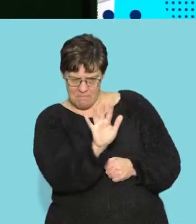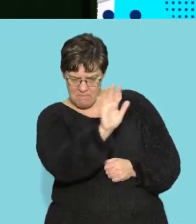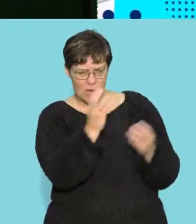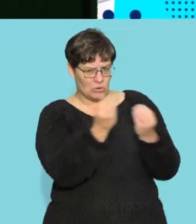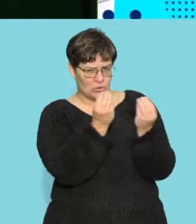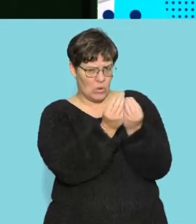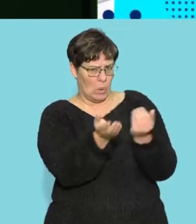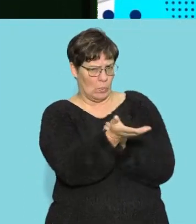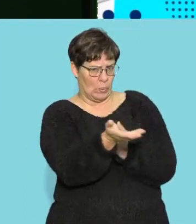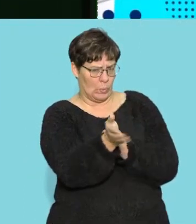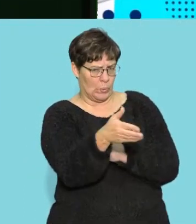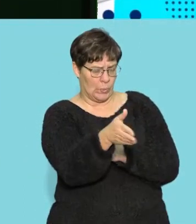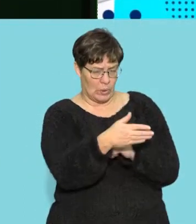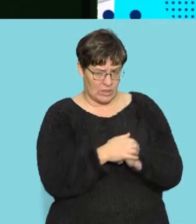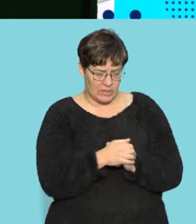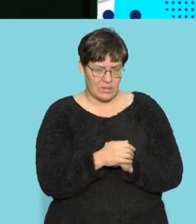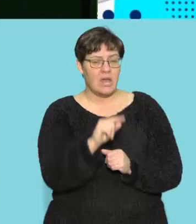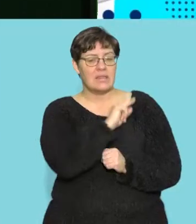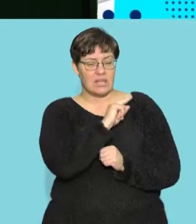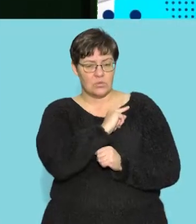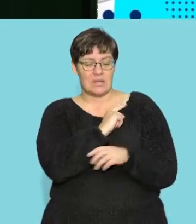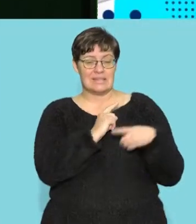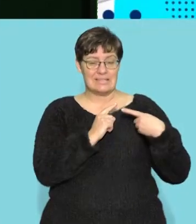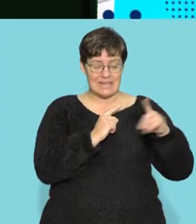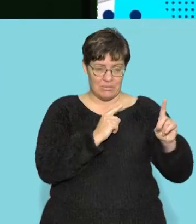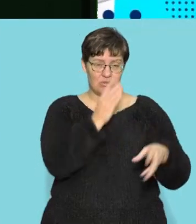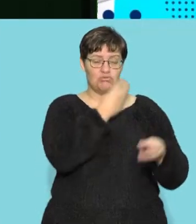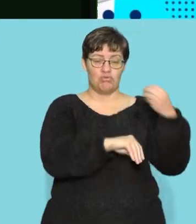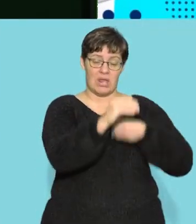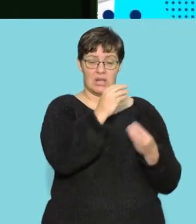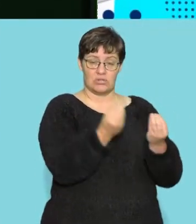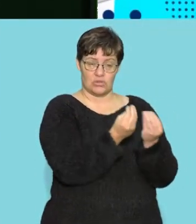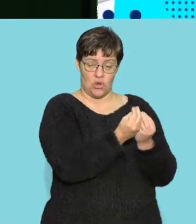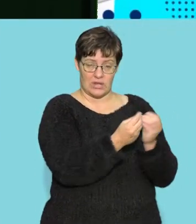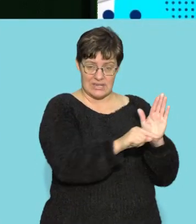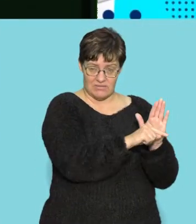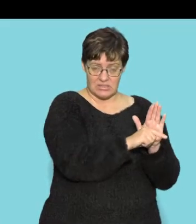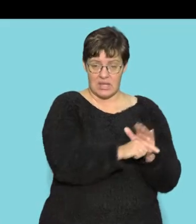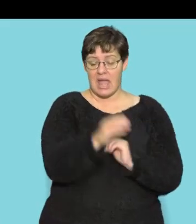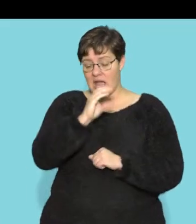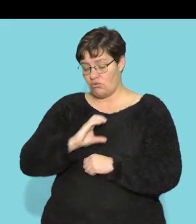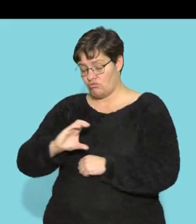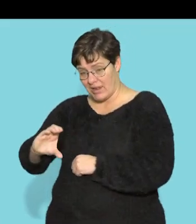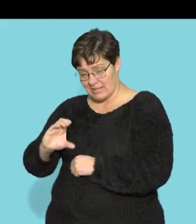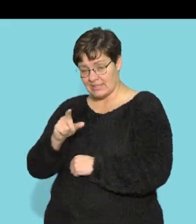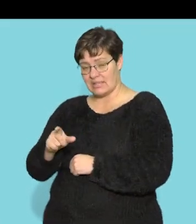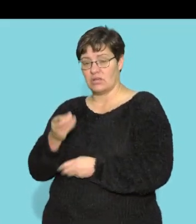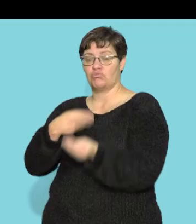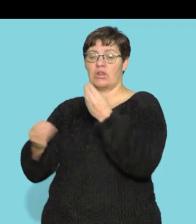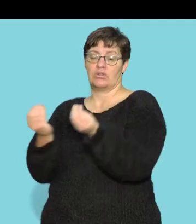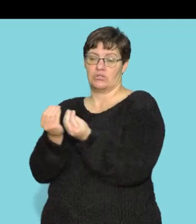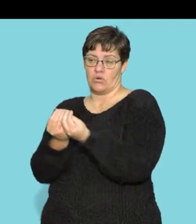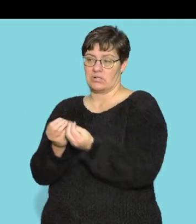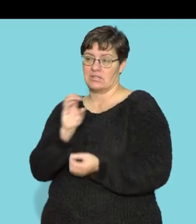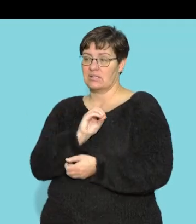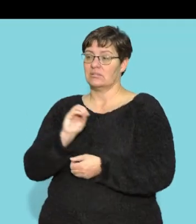result of which we say debit trading stock deficit, credit the trading stock, and that's the entry, and as a result of which